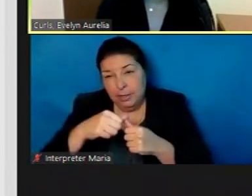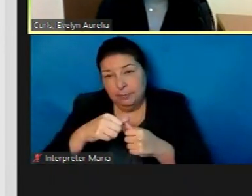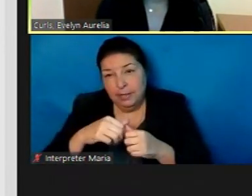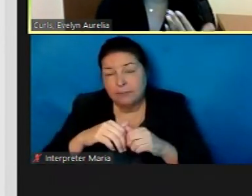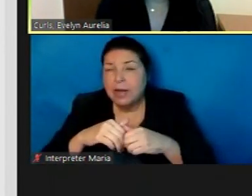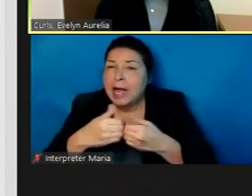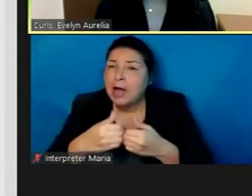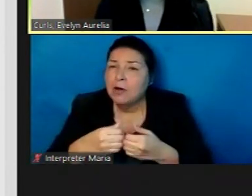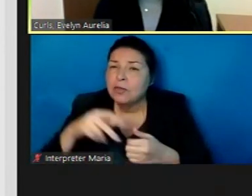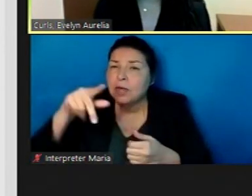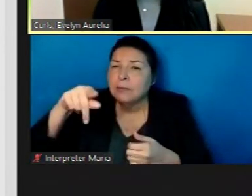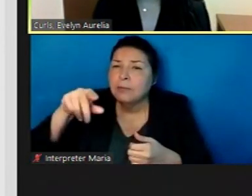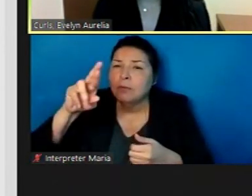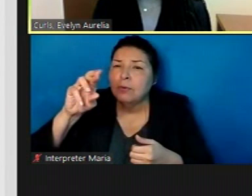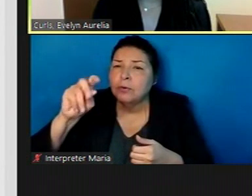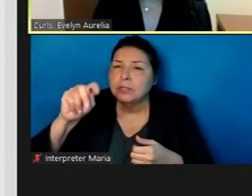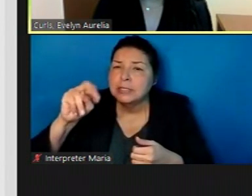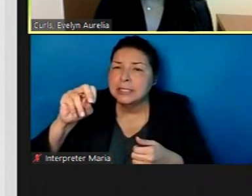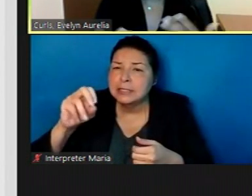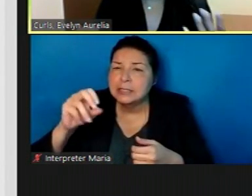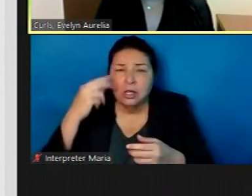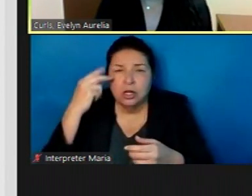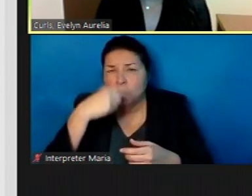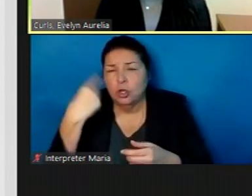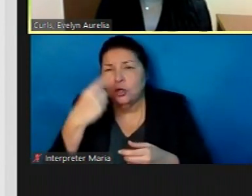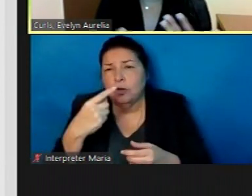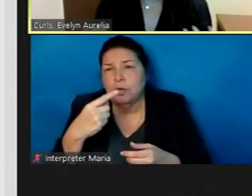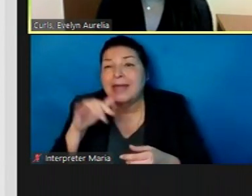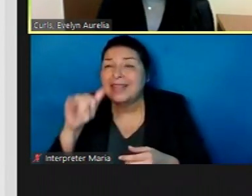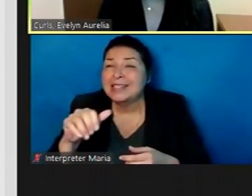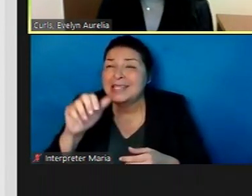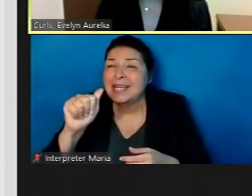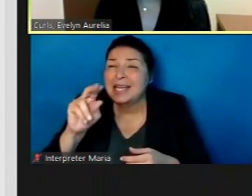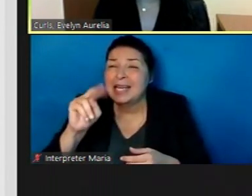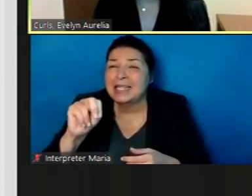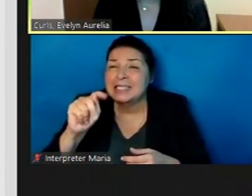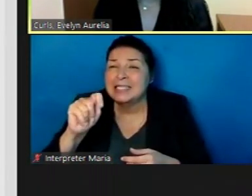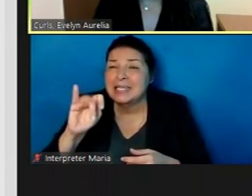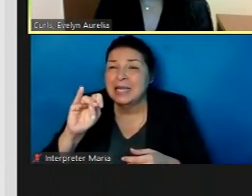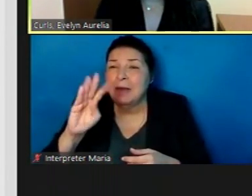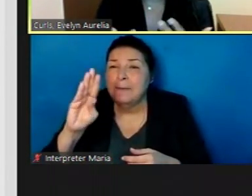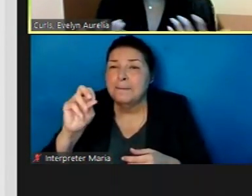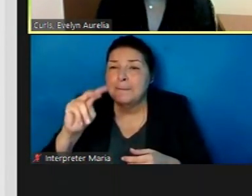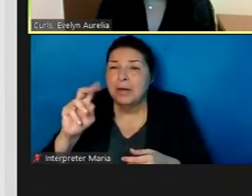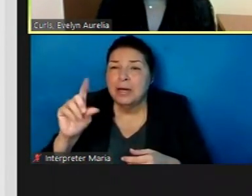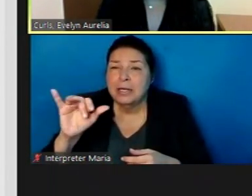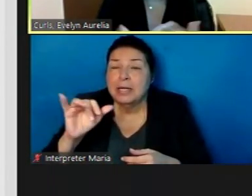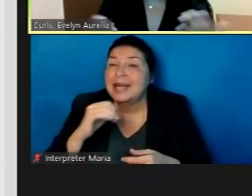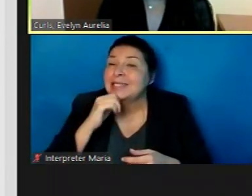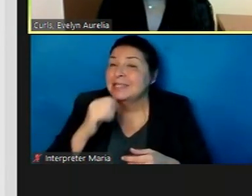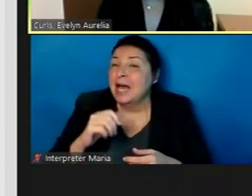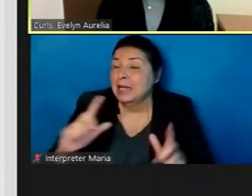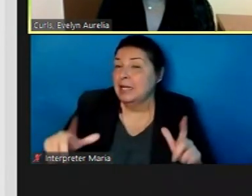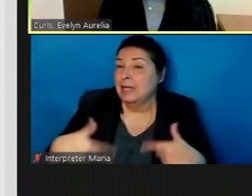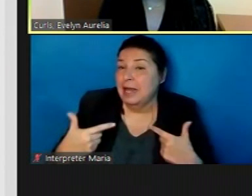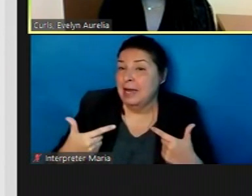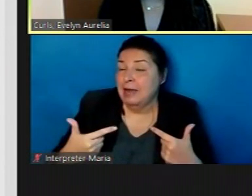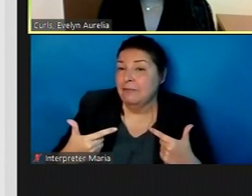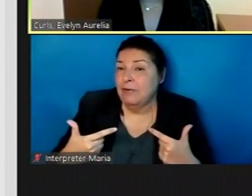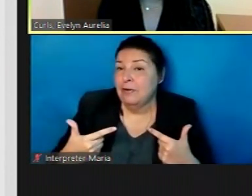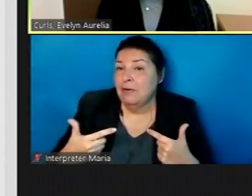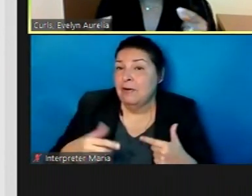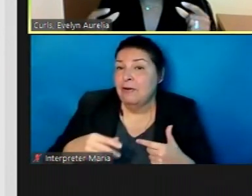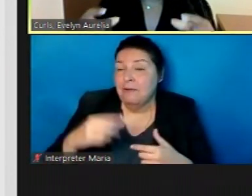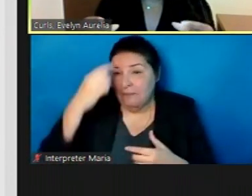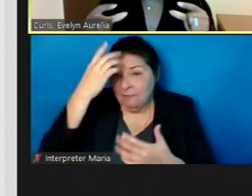like. And those are the antibodies. So the vaccine is not a live virus. It's not a dead virus. It's not any portion of the virus at